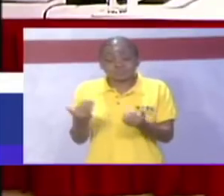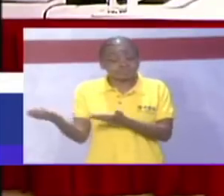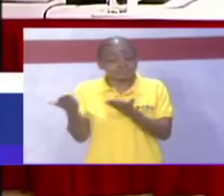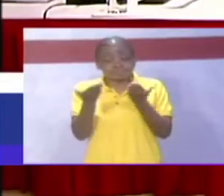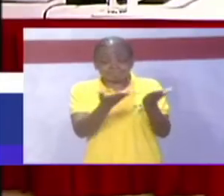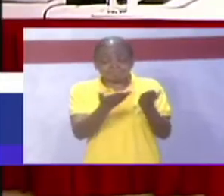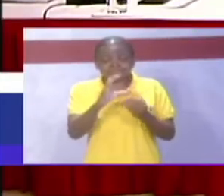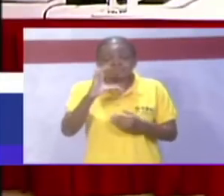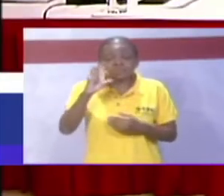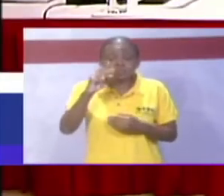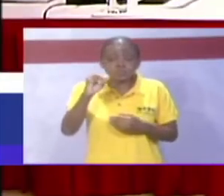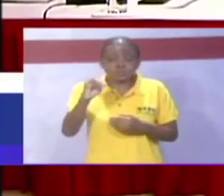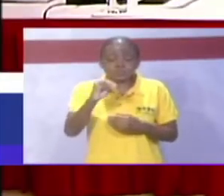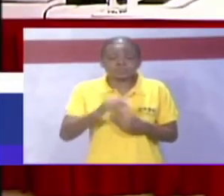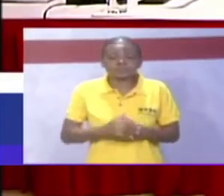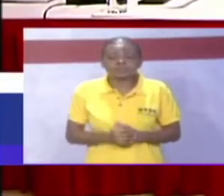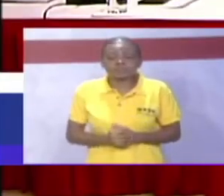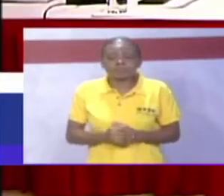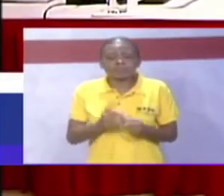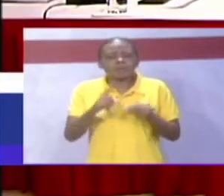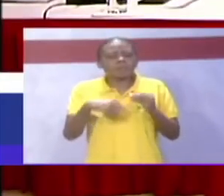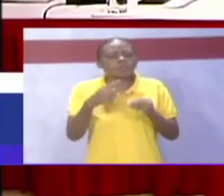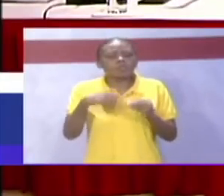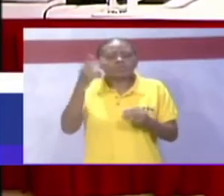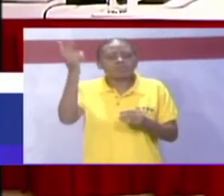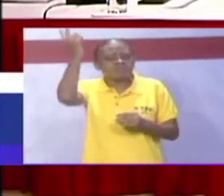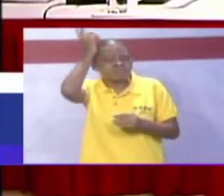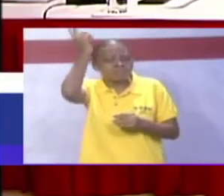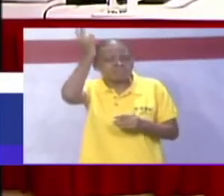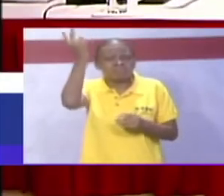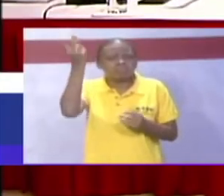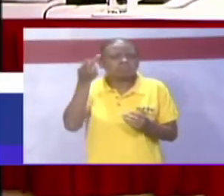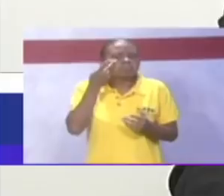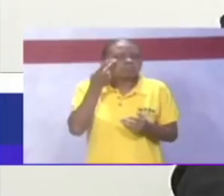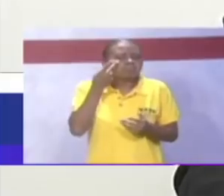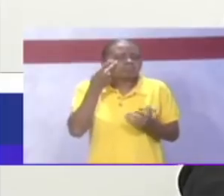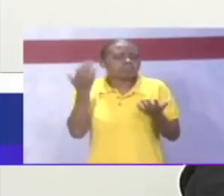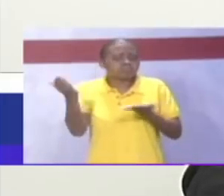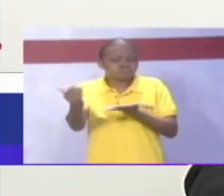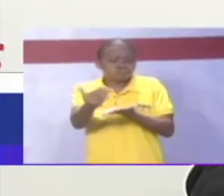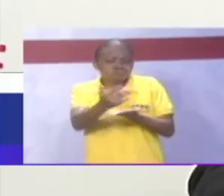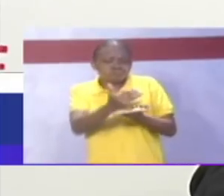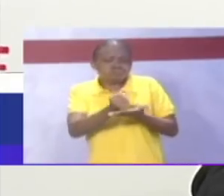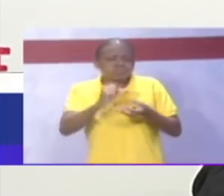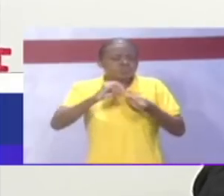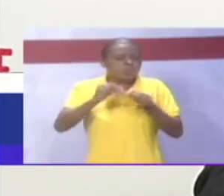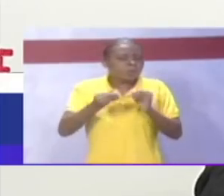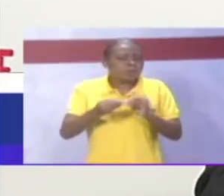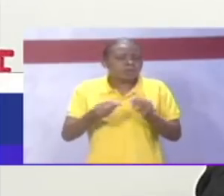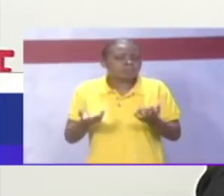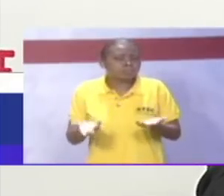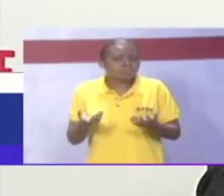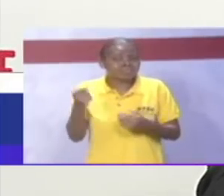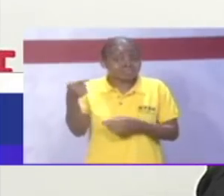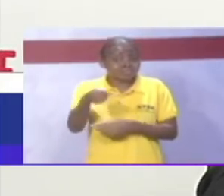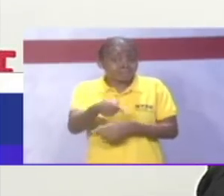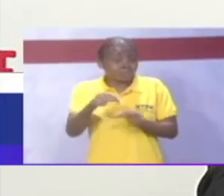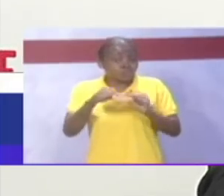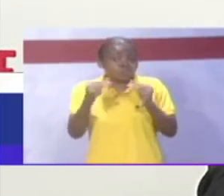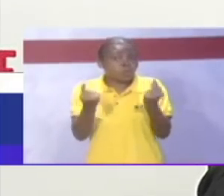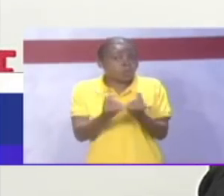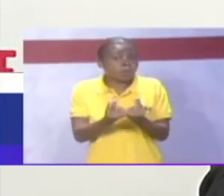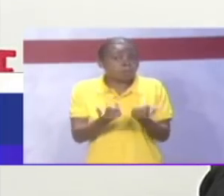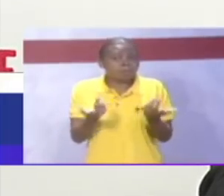relates to street dweller, in terms of the way they capture the data, I don't think that sort of category is captured by the health team in a great